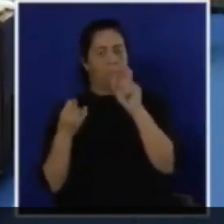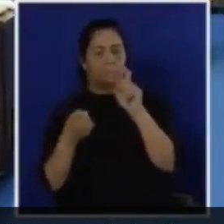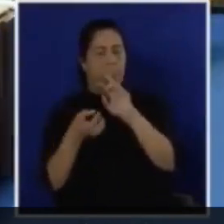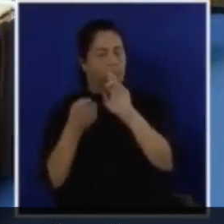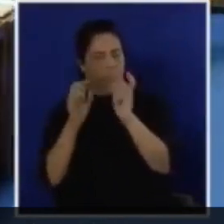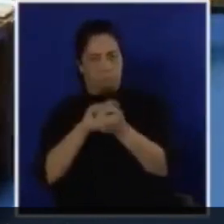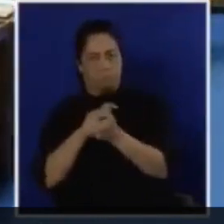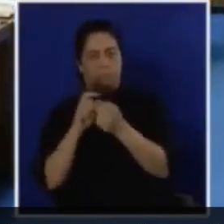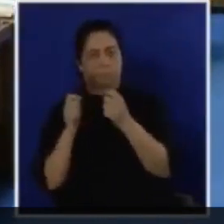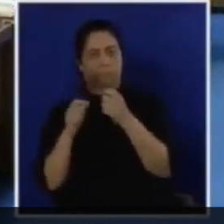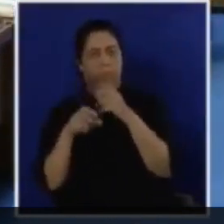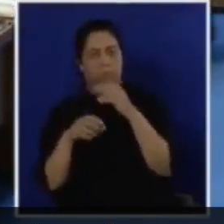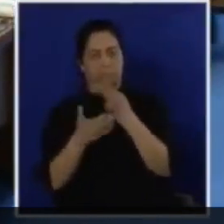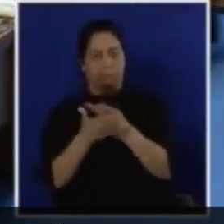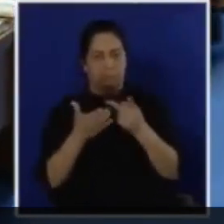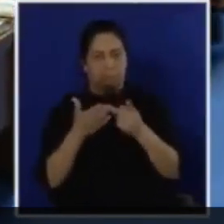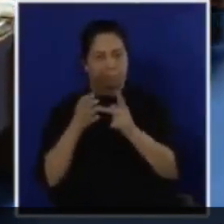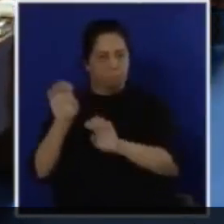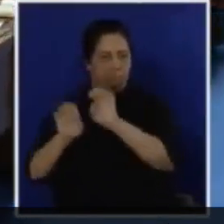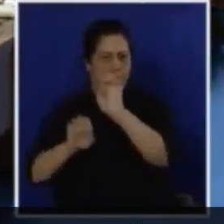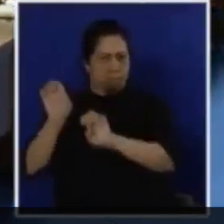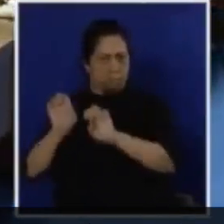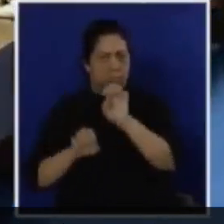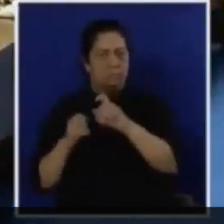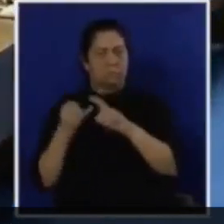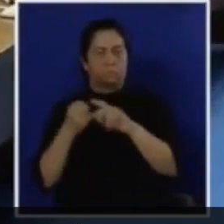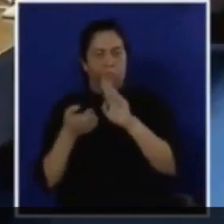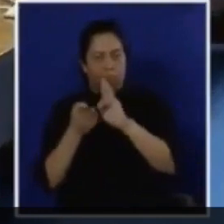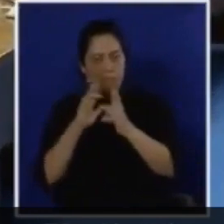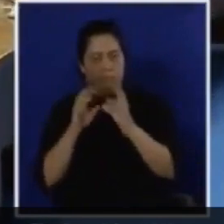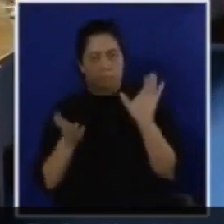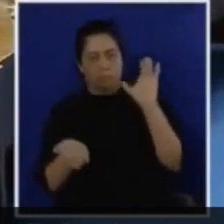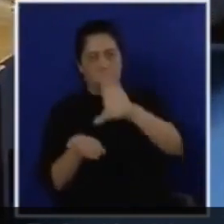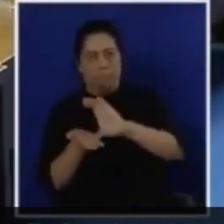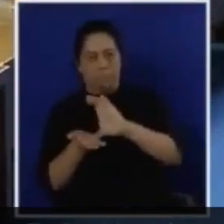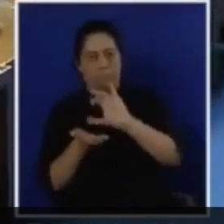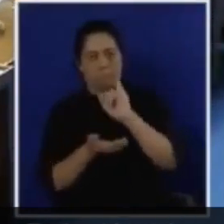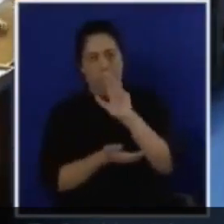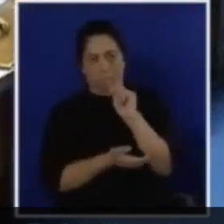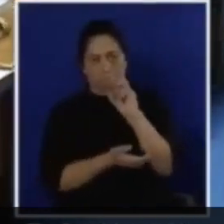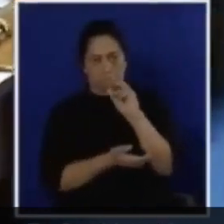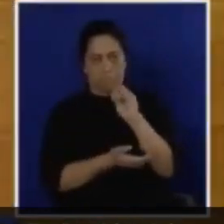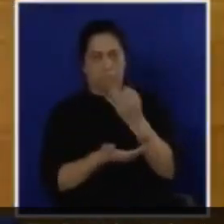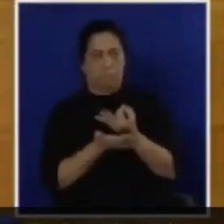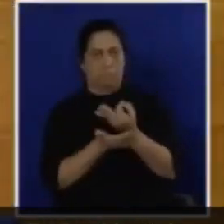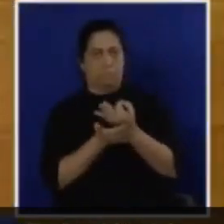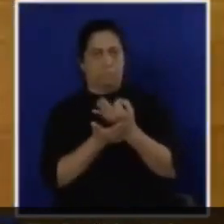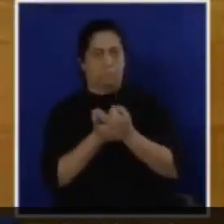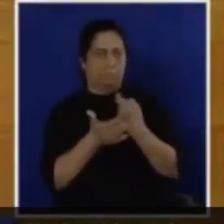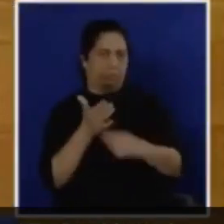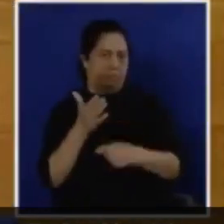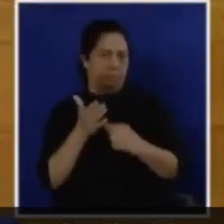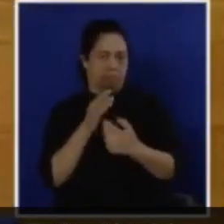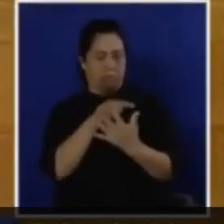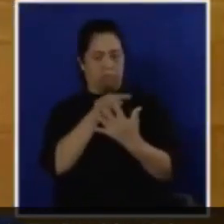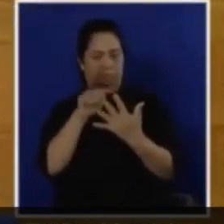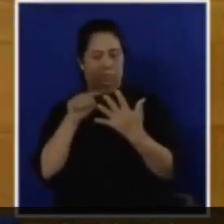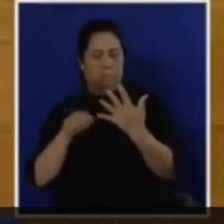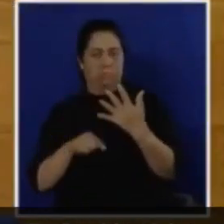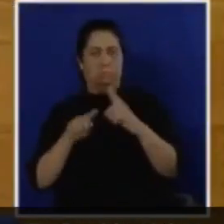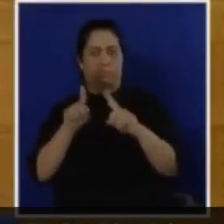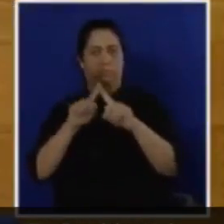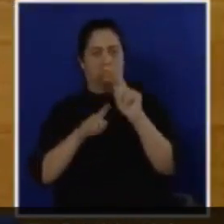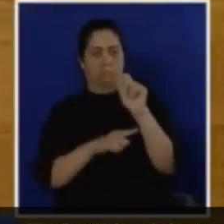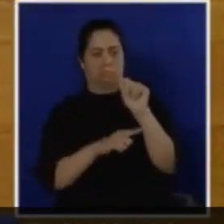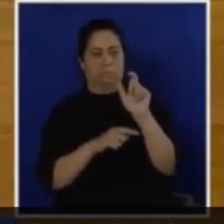reform in property valuation, reform in capital income and financial taxes, and